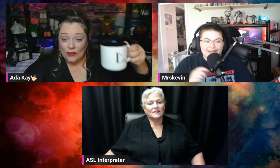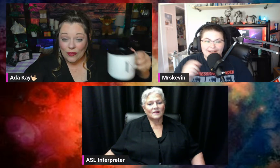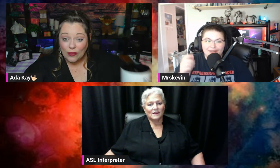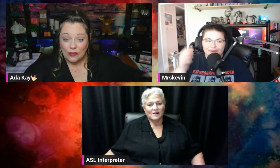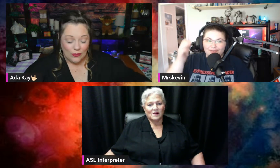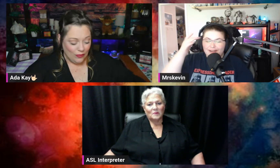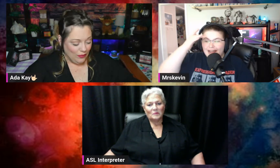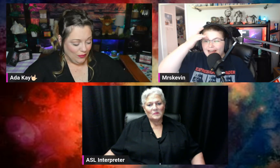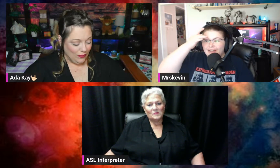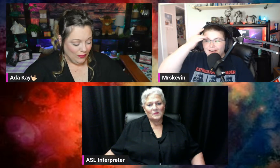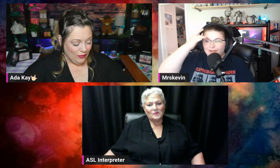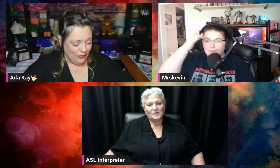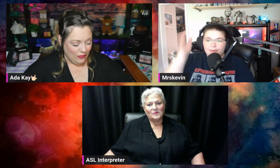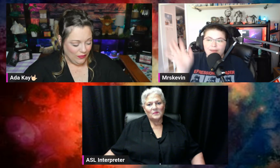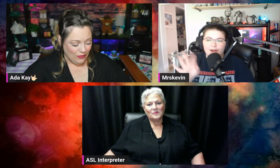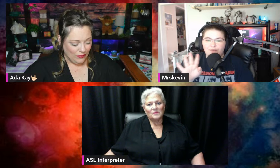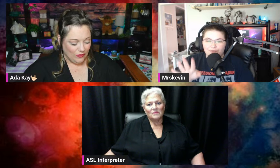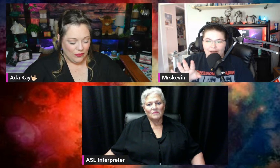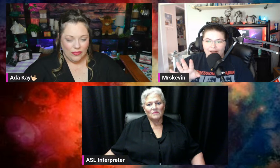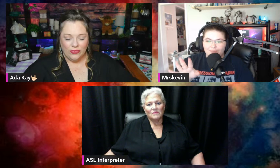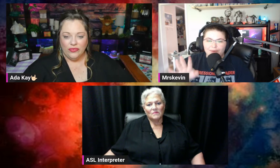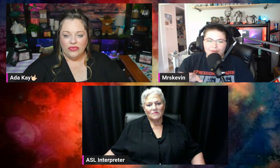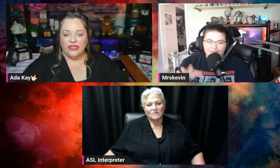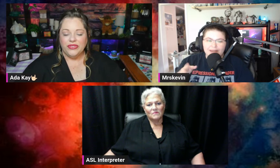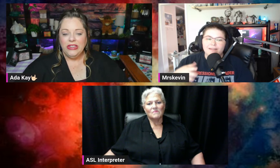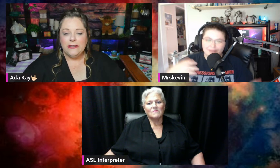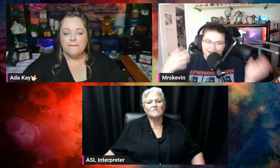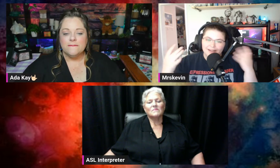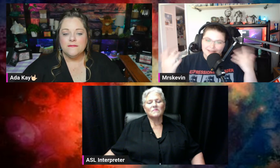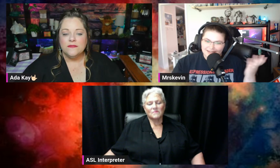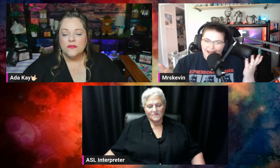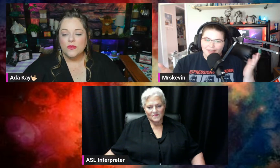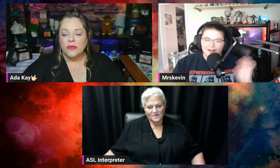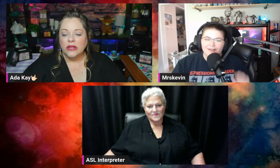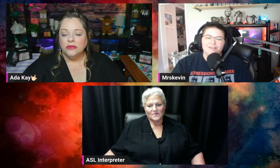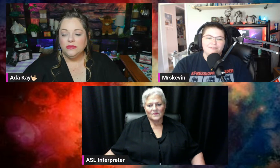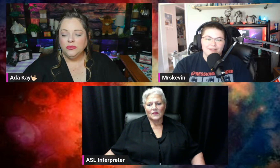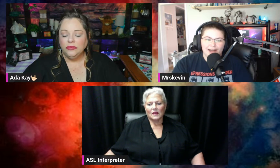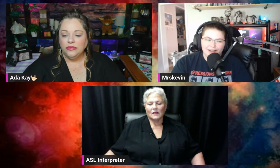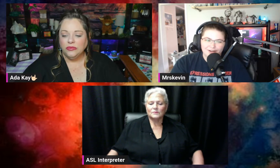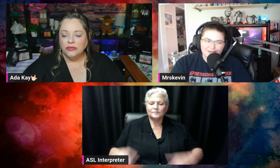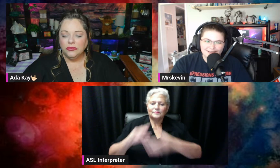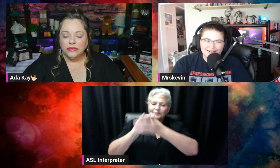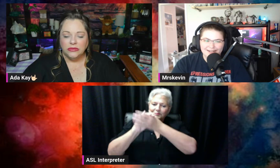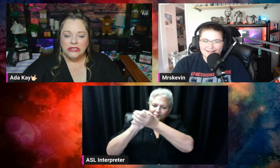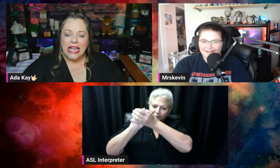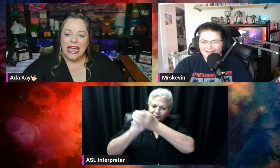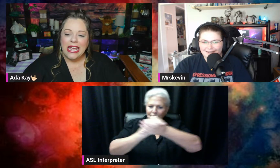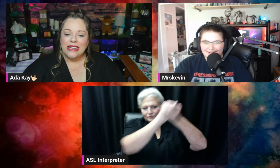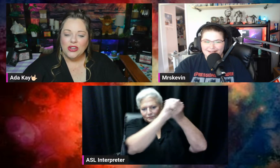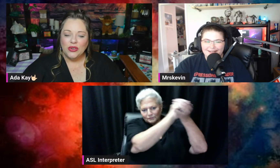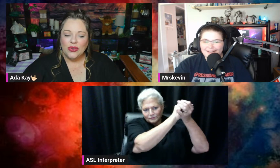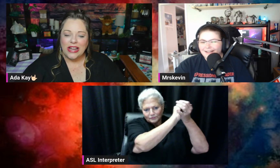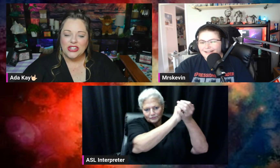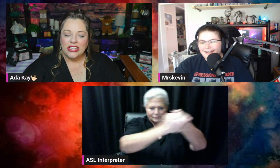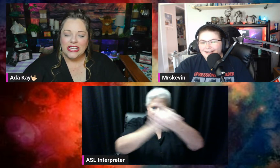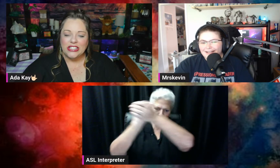have been together for 9 years. We've been married for 5, but we've been together for 9 years.